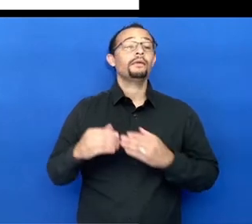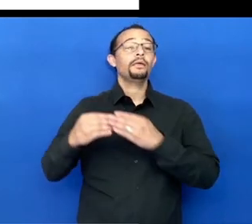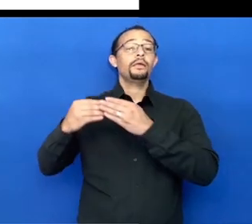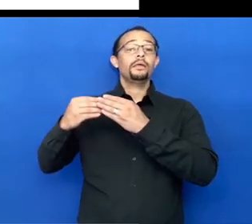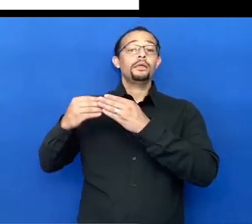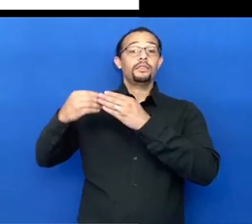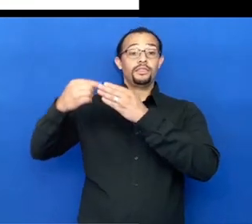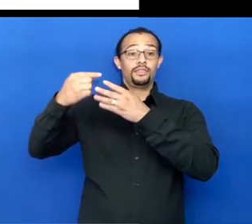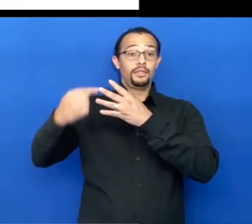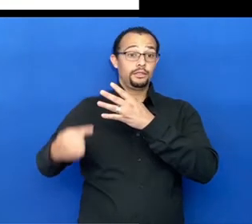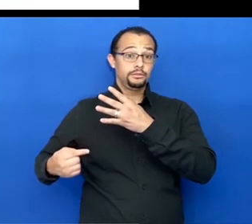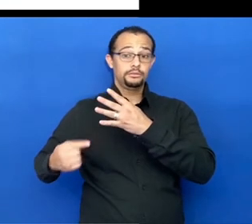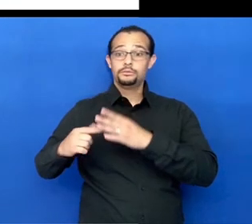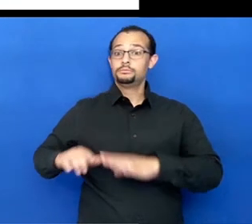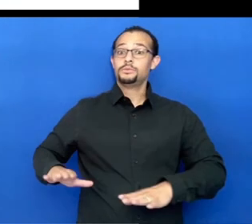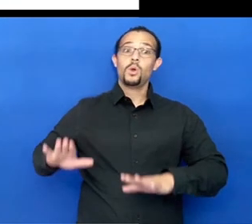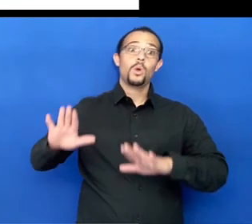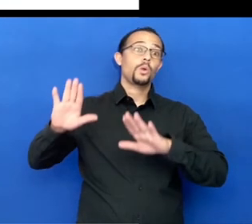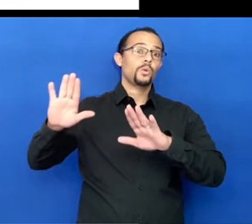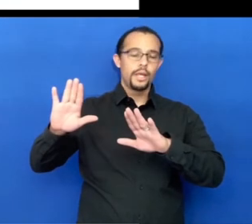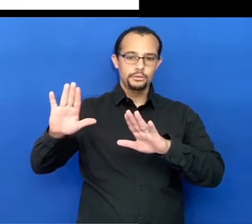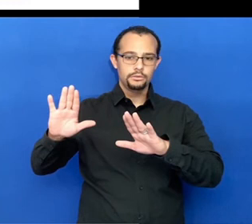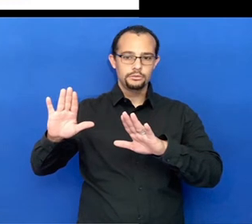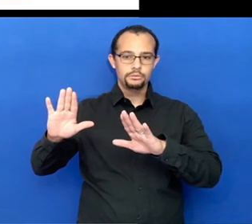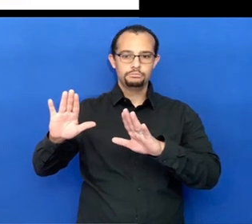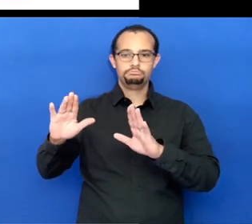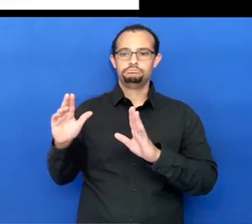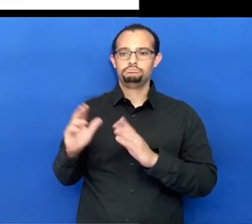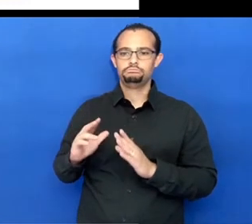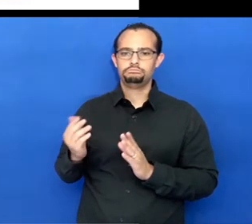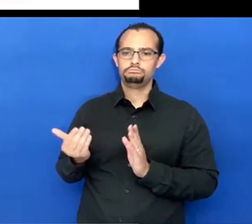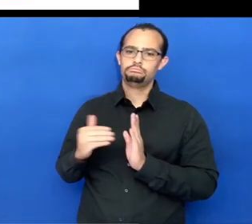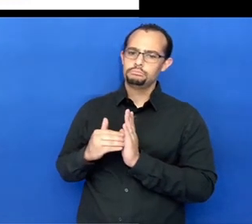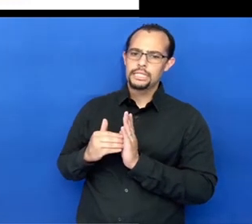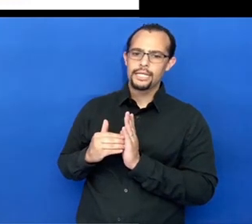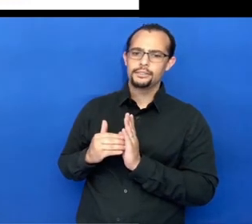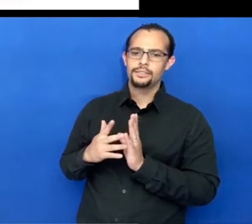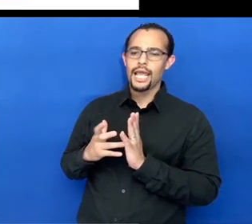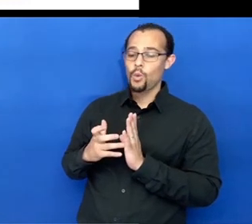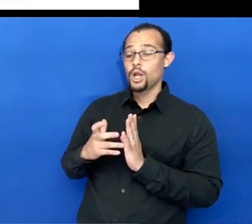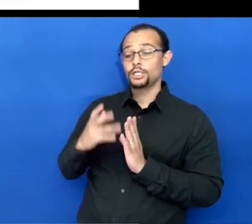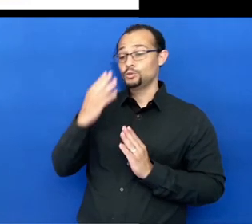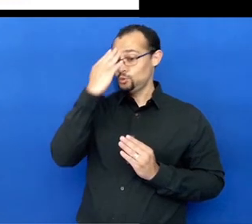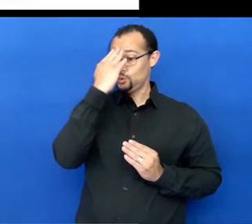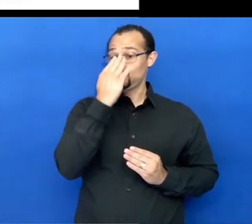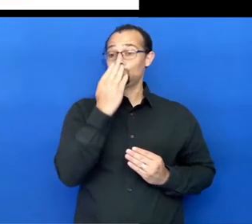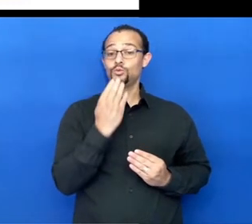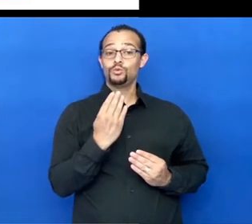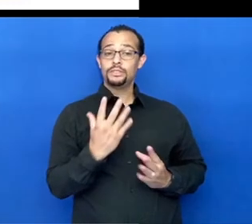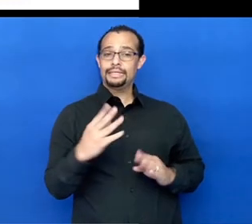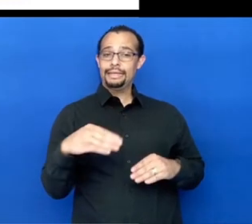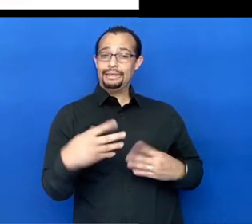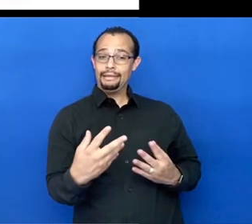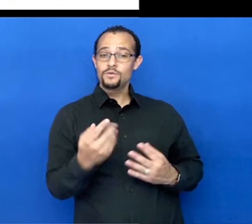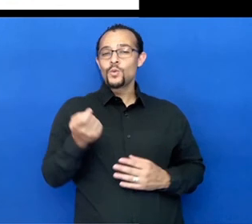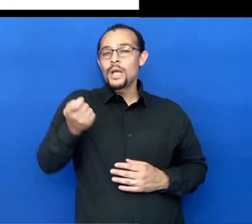well. The following resources are great for you to tap into.